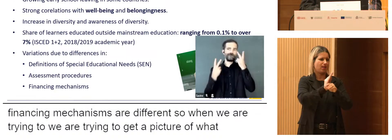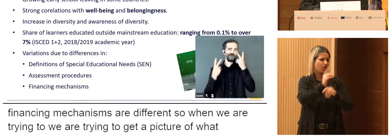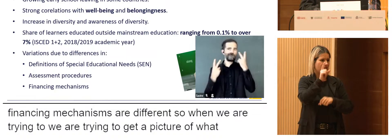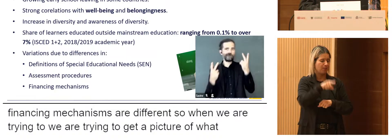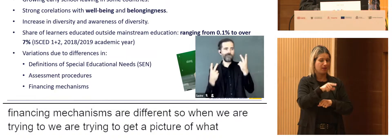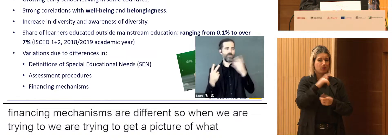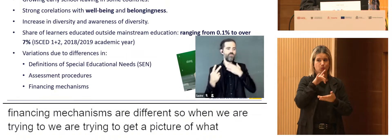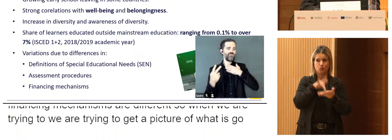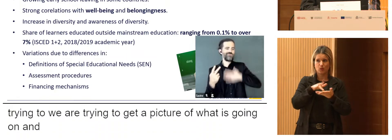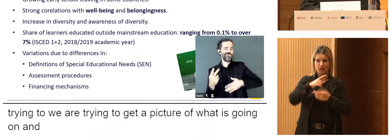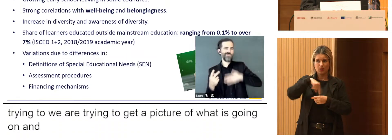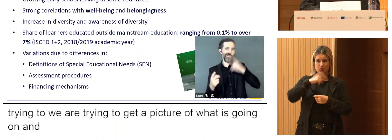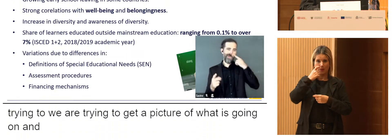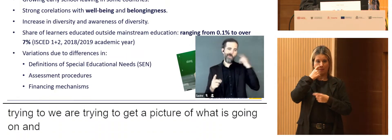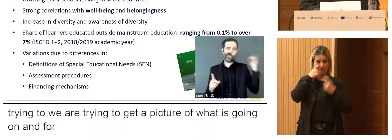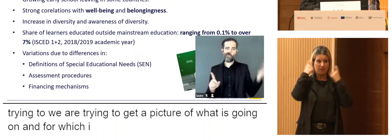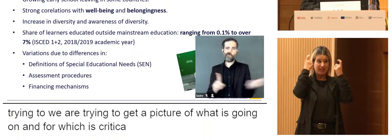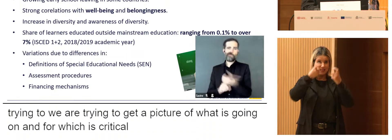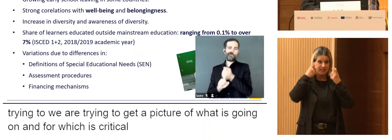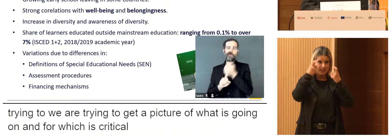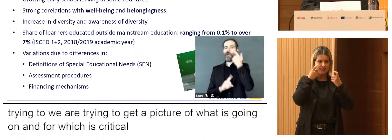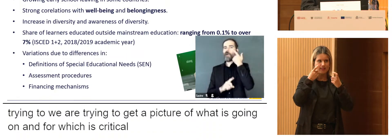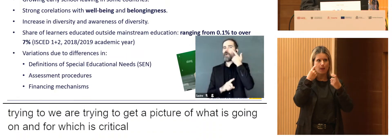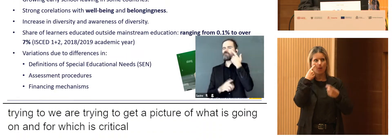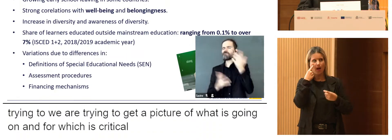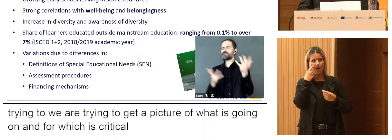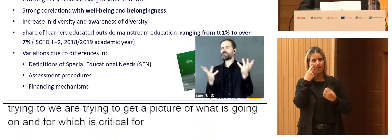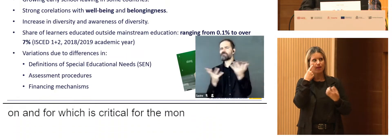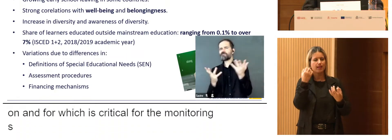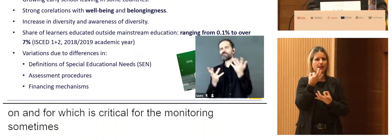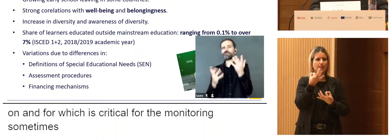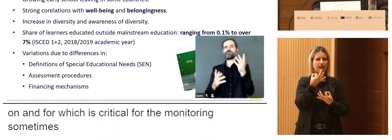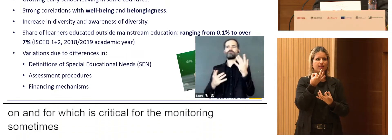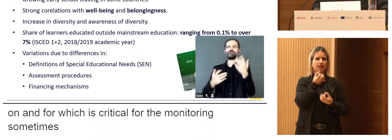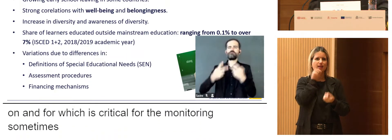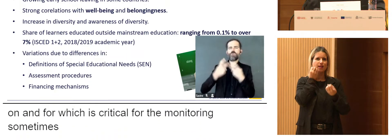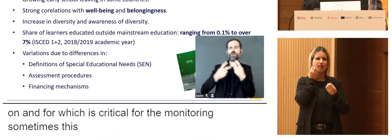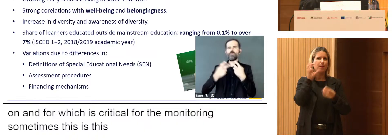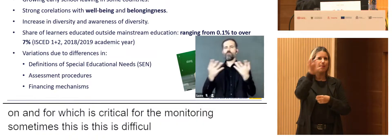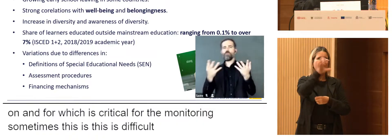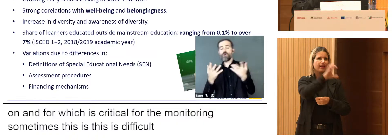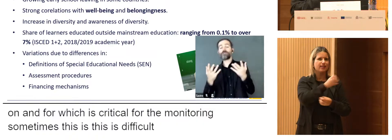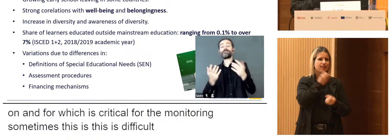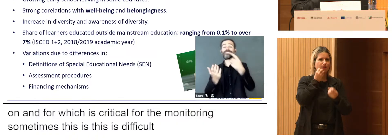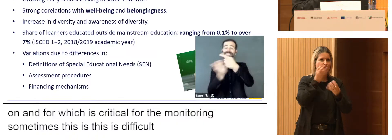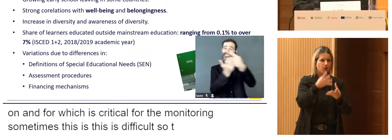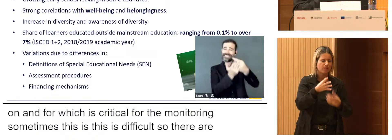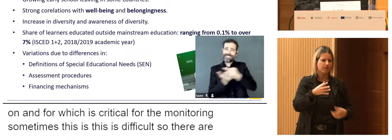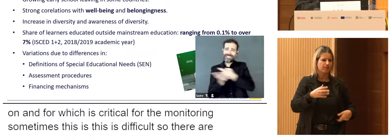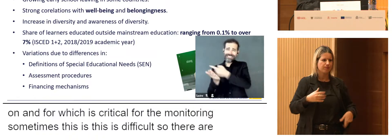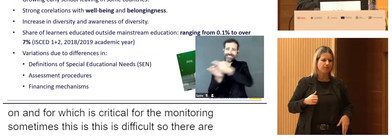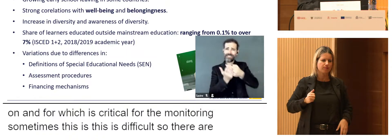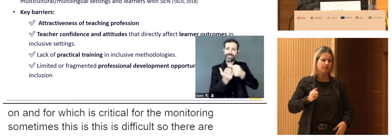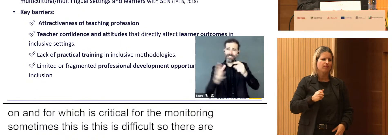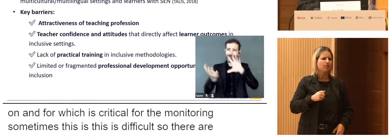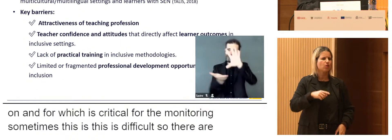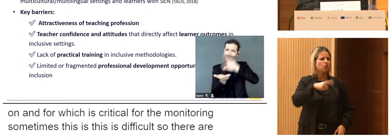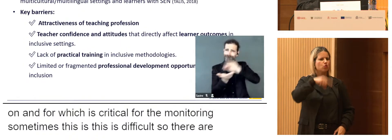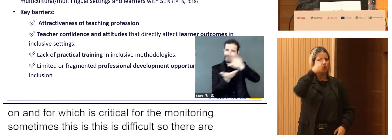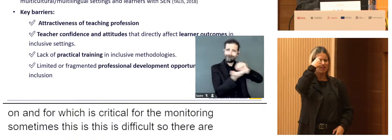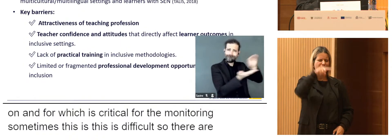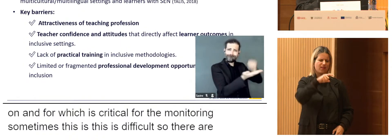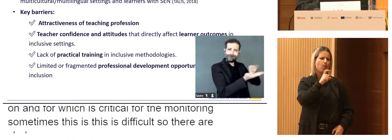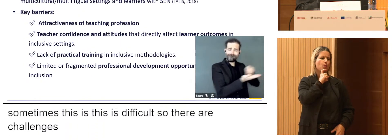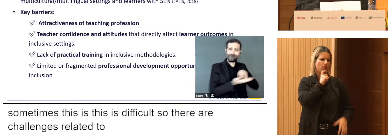and which is critical for the monitoring, sometimes this is difficult. So there are challenges related to